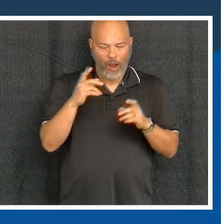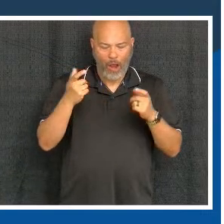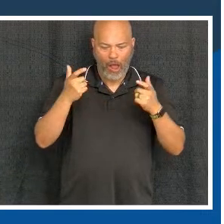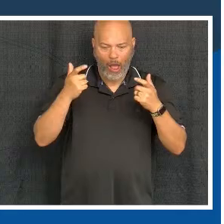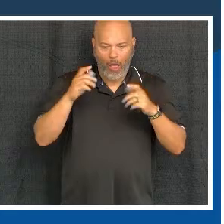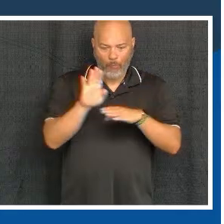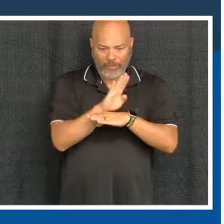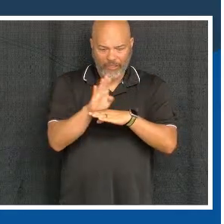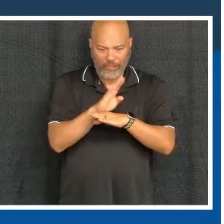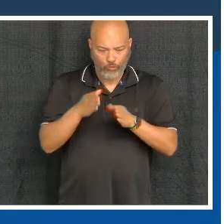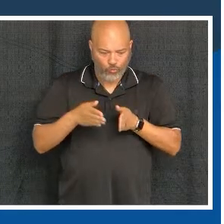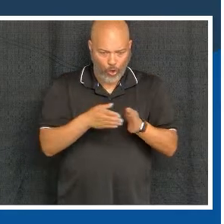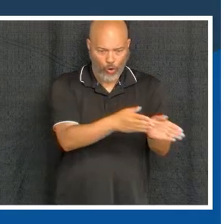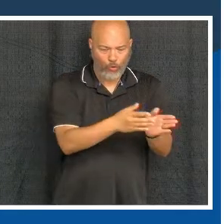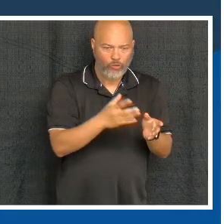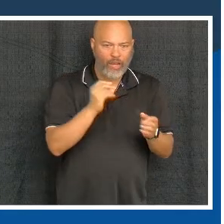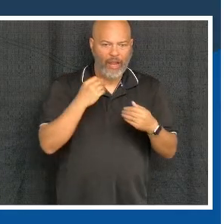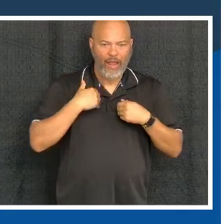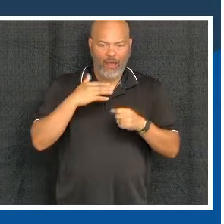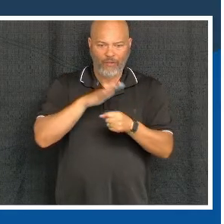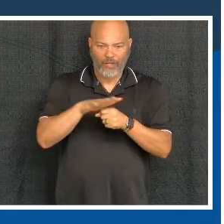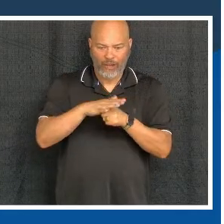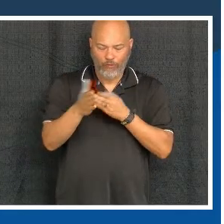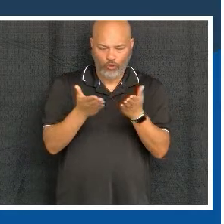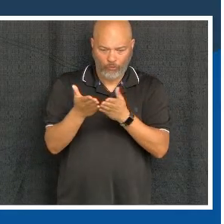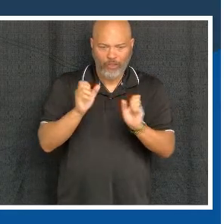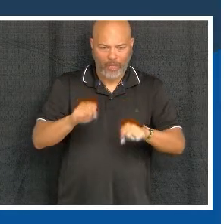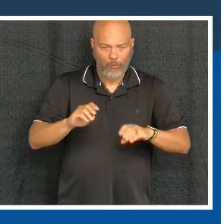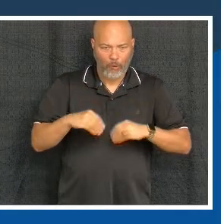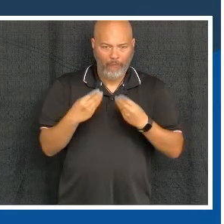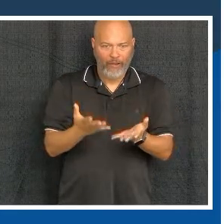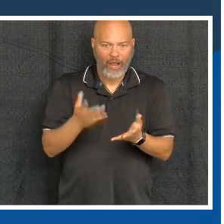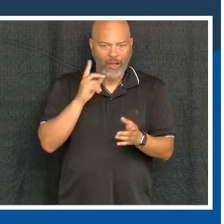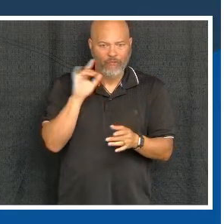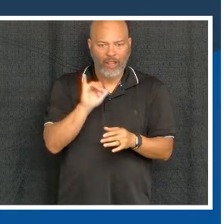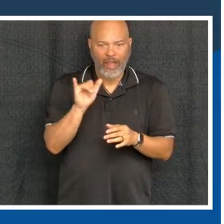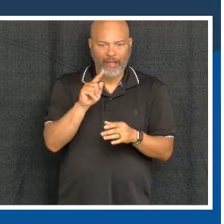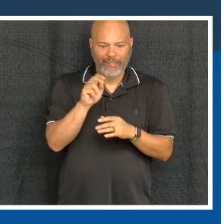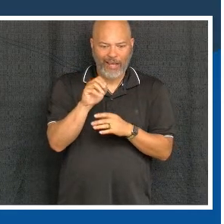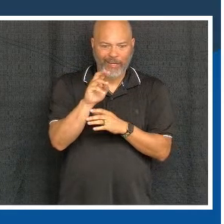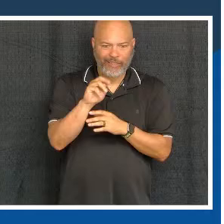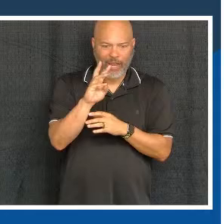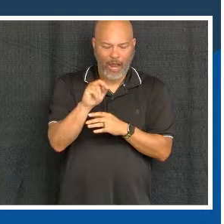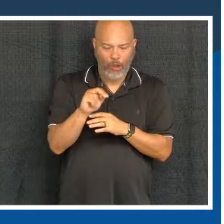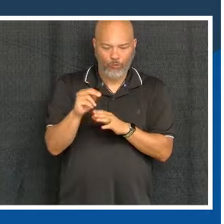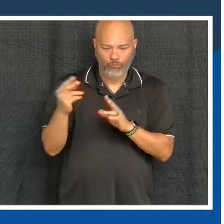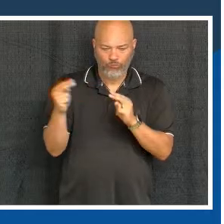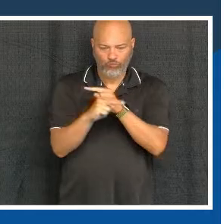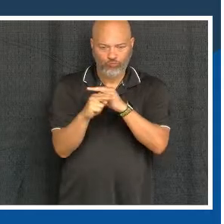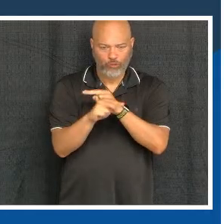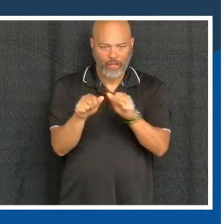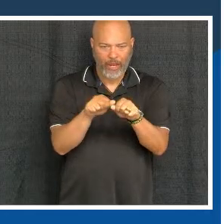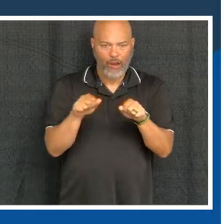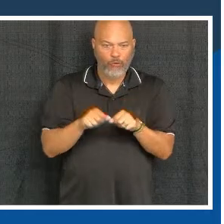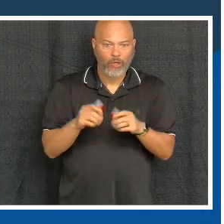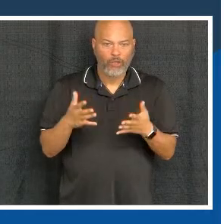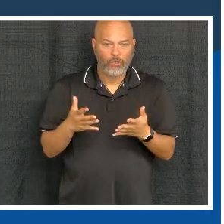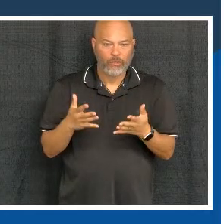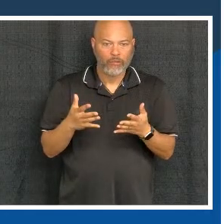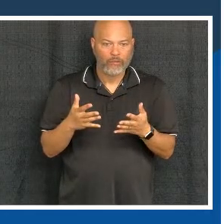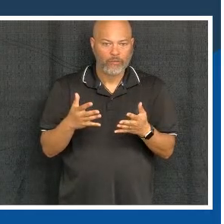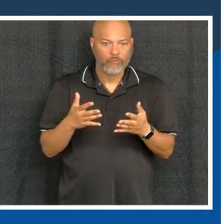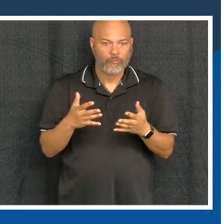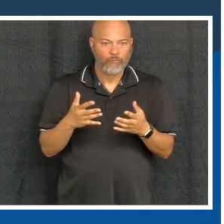corridors and in locations where sufficient urban services can be provided, such as the Tiny Town Road corridor. The request is